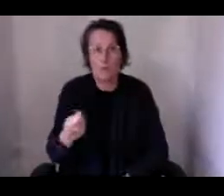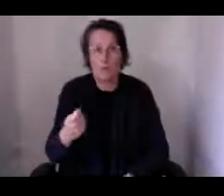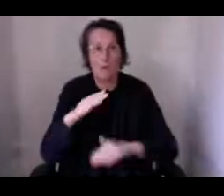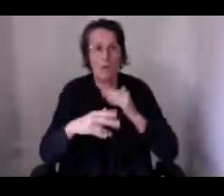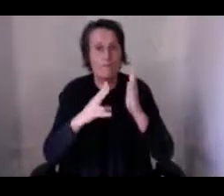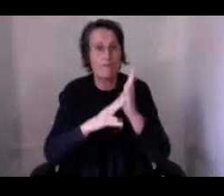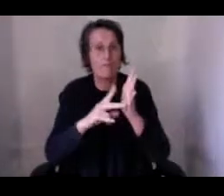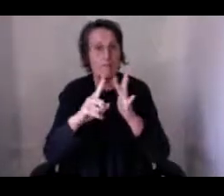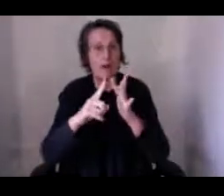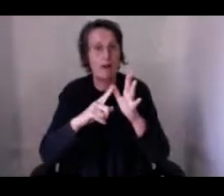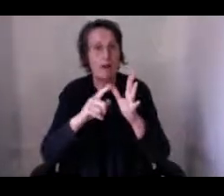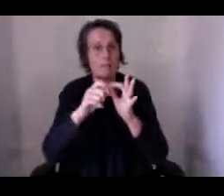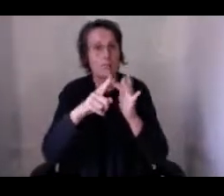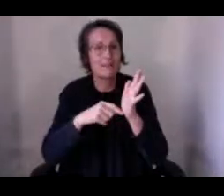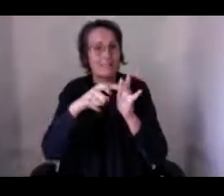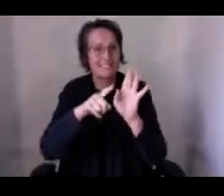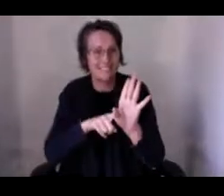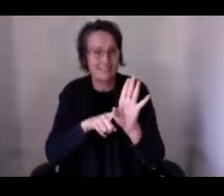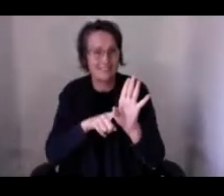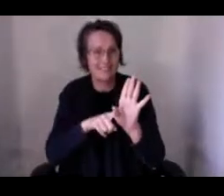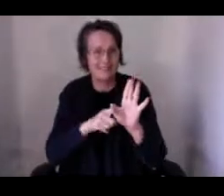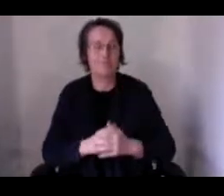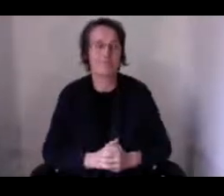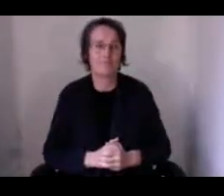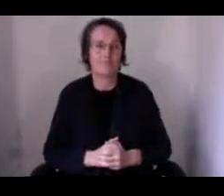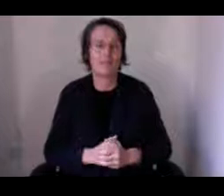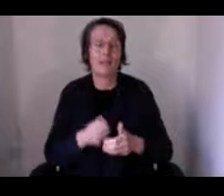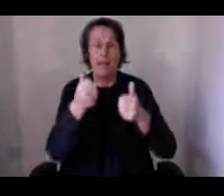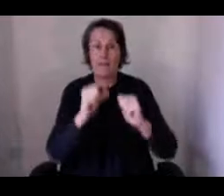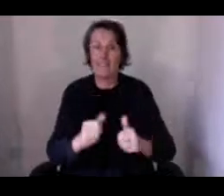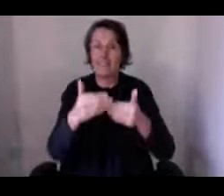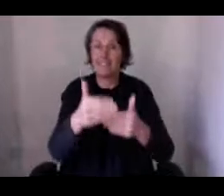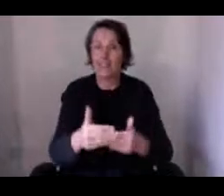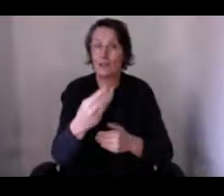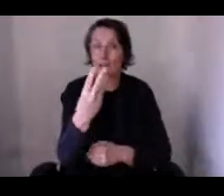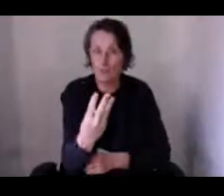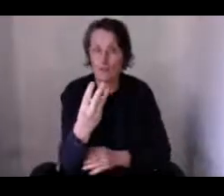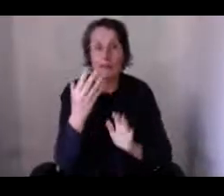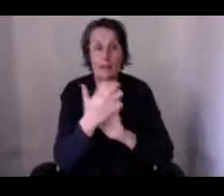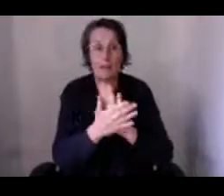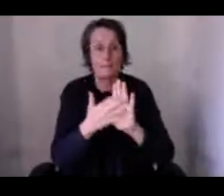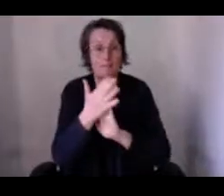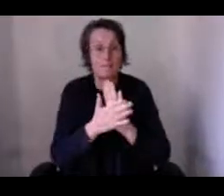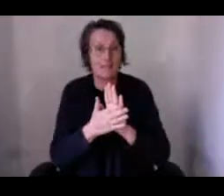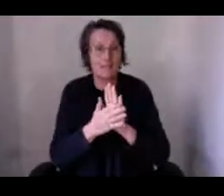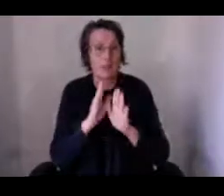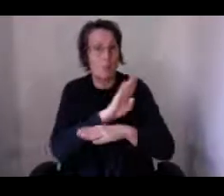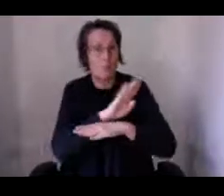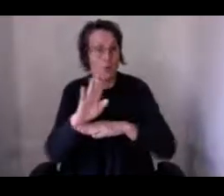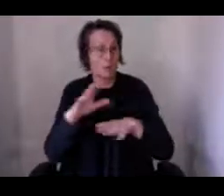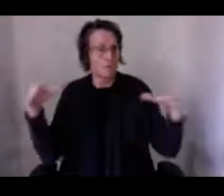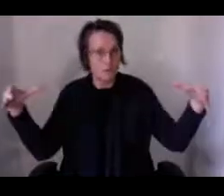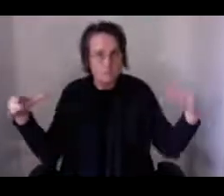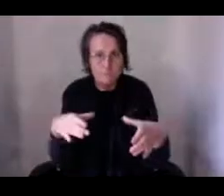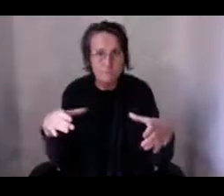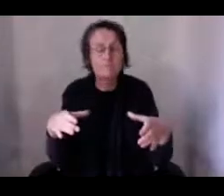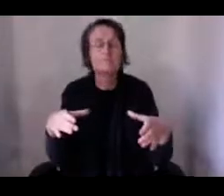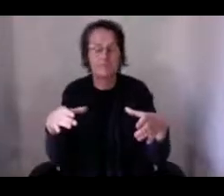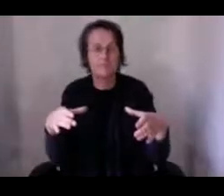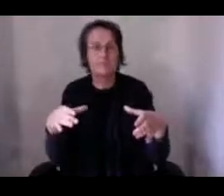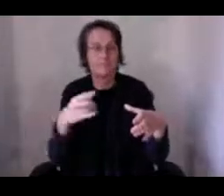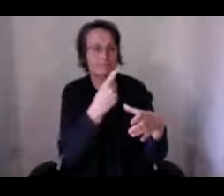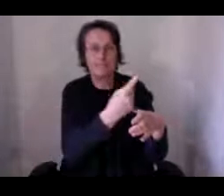application. So then in stage 3, the Artform Advisory Boards meet, so all the members of the boards meet